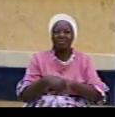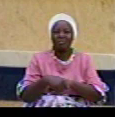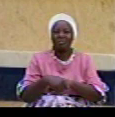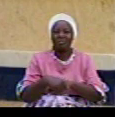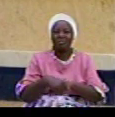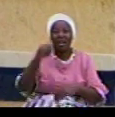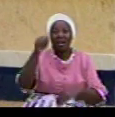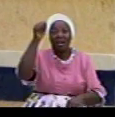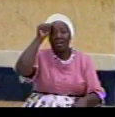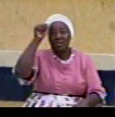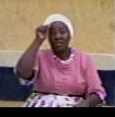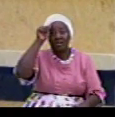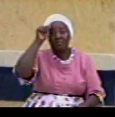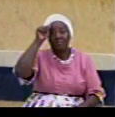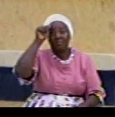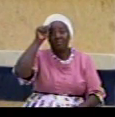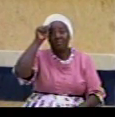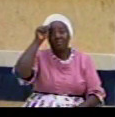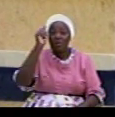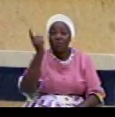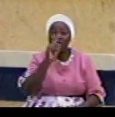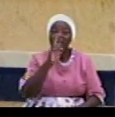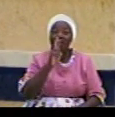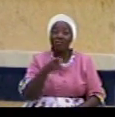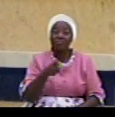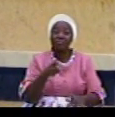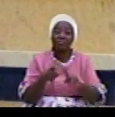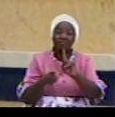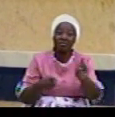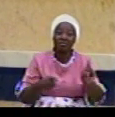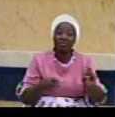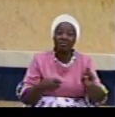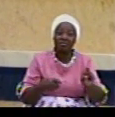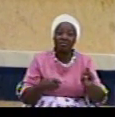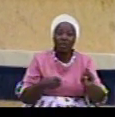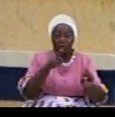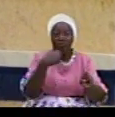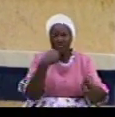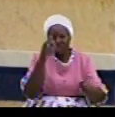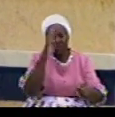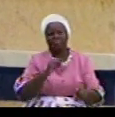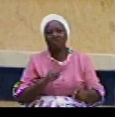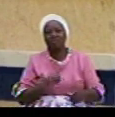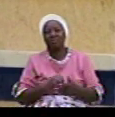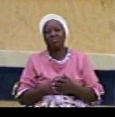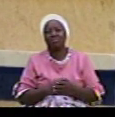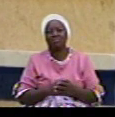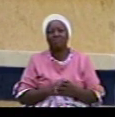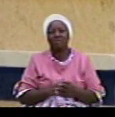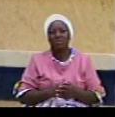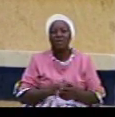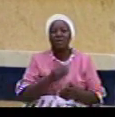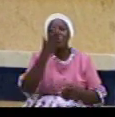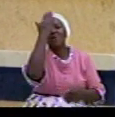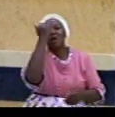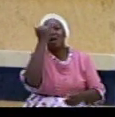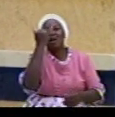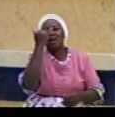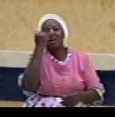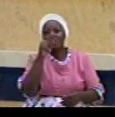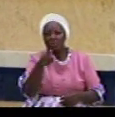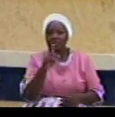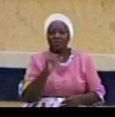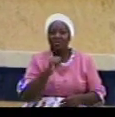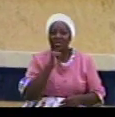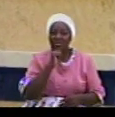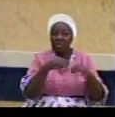Adam, where are you? You're telling. Why? You're not given